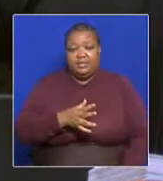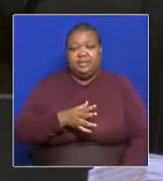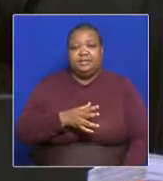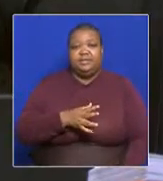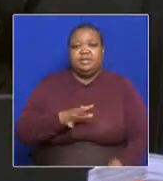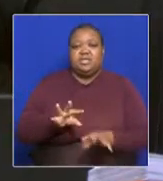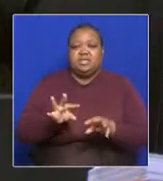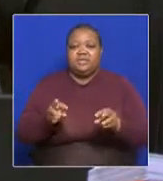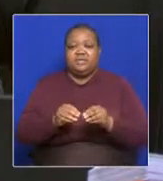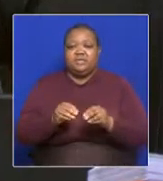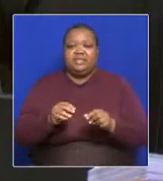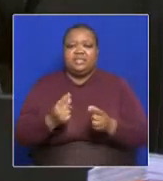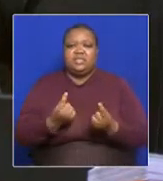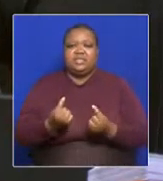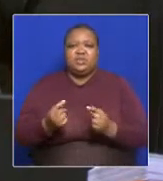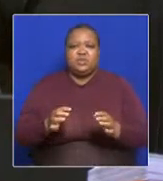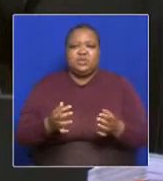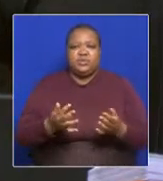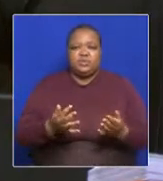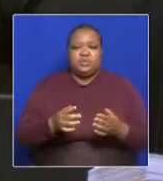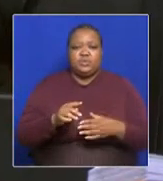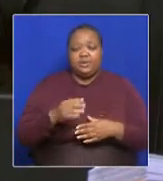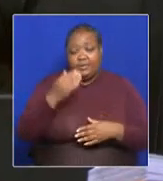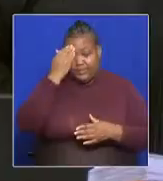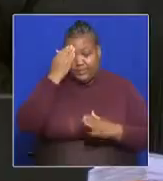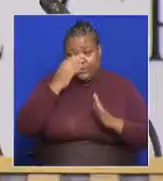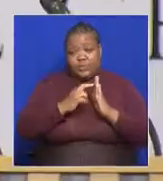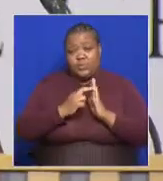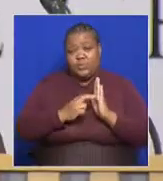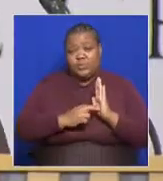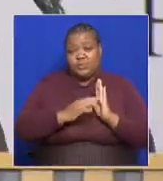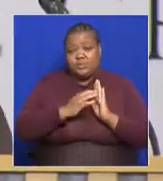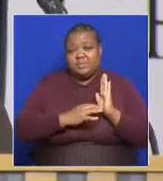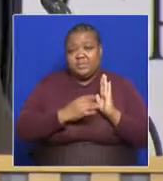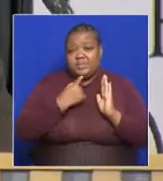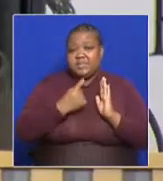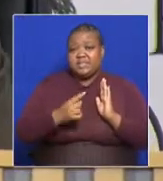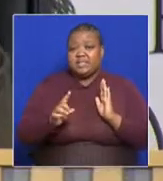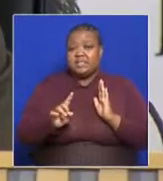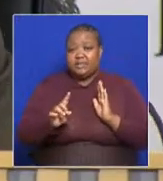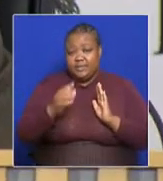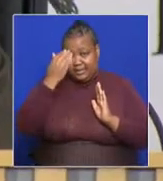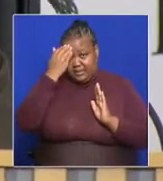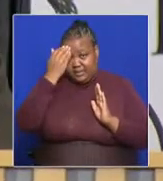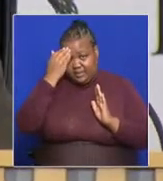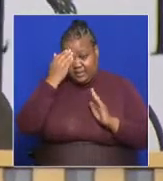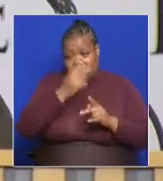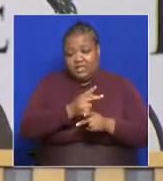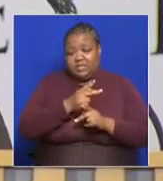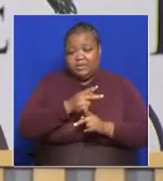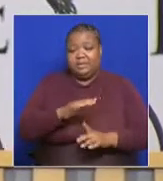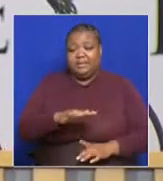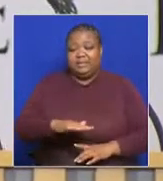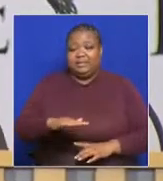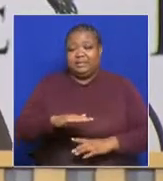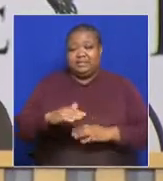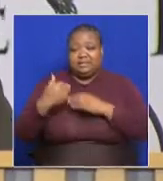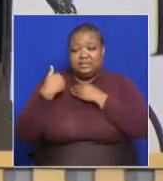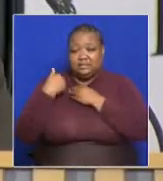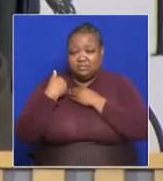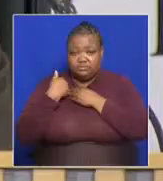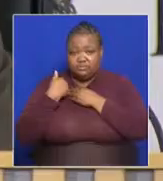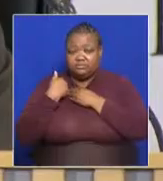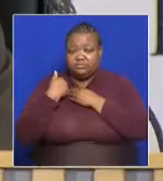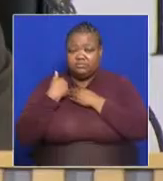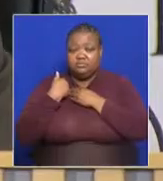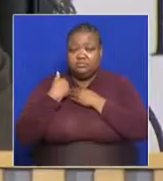and knowing what the prescripts say and knowing that they were stored in an unsafe place, because I don't want another